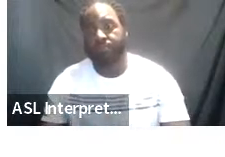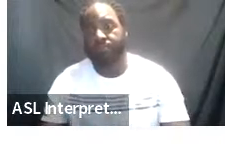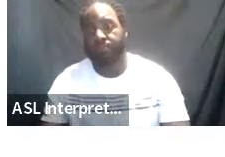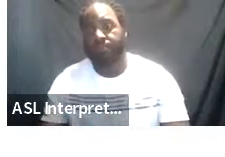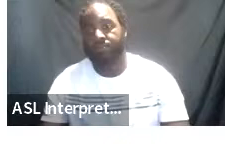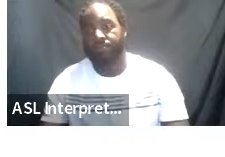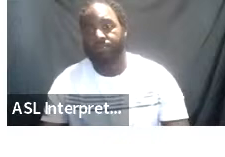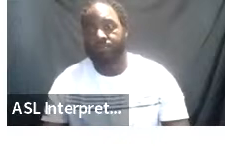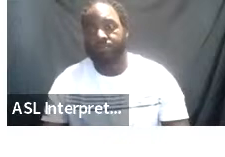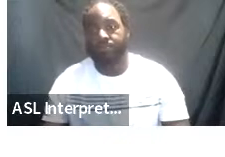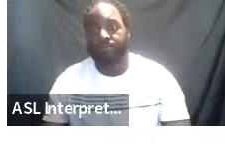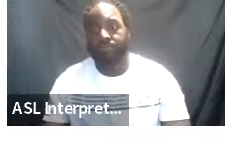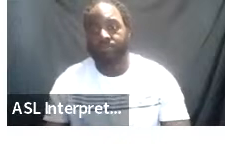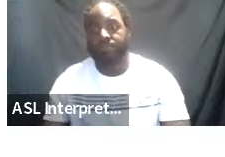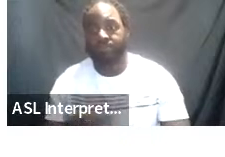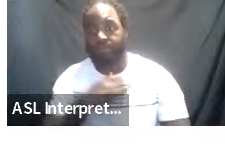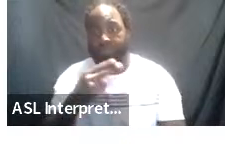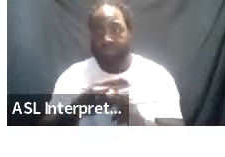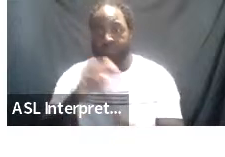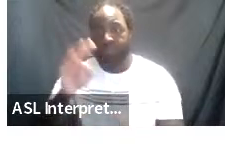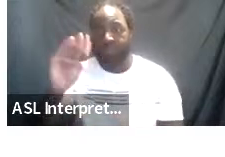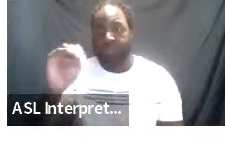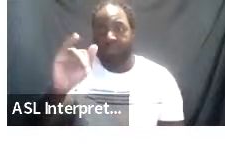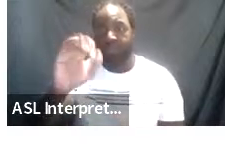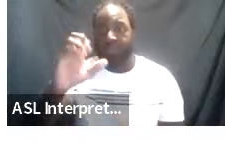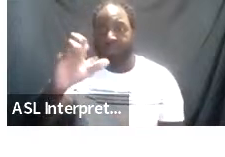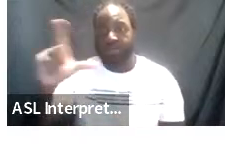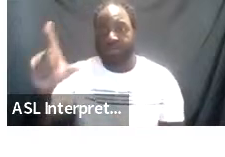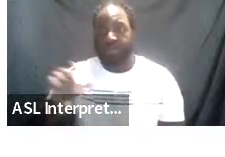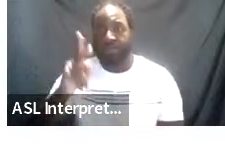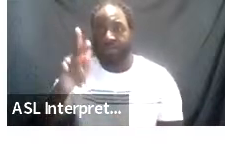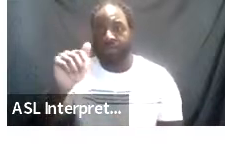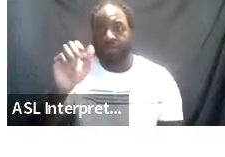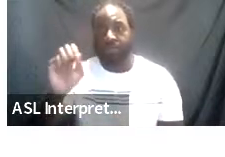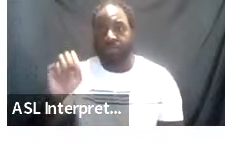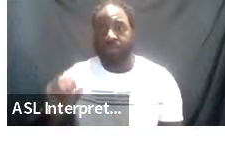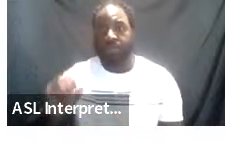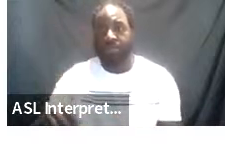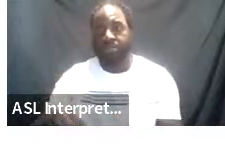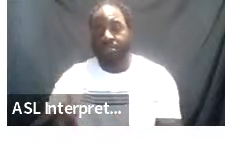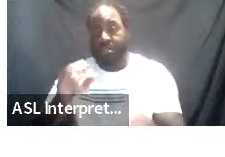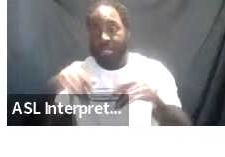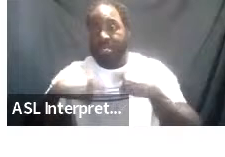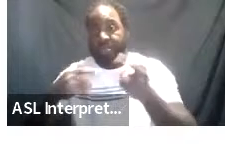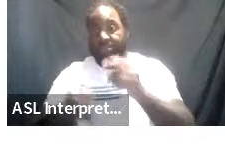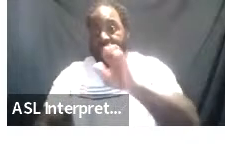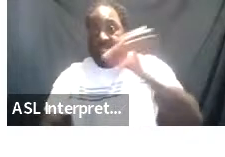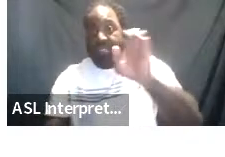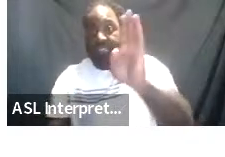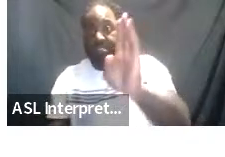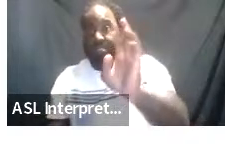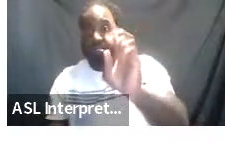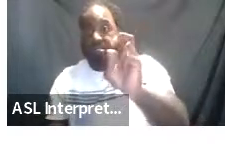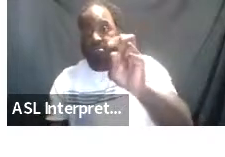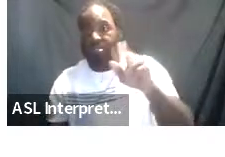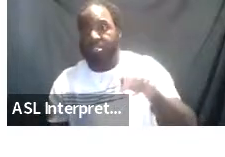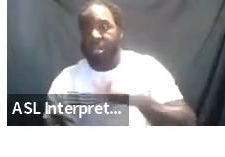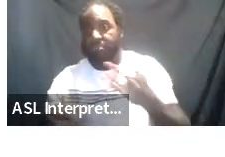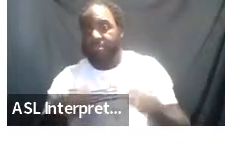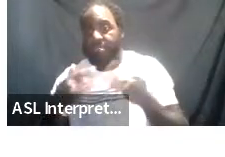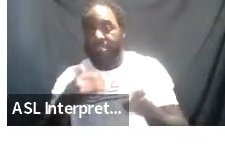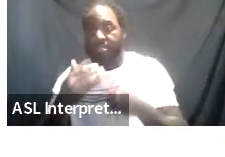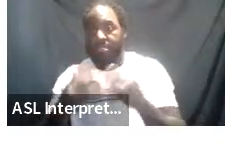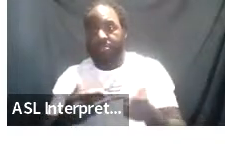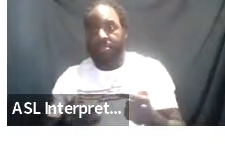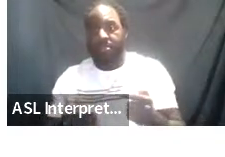Hi, my name is Michael Cass. I'm a resident in the East Bronx, and I'm quite excited about many of the changes being proposed, in